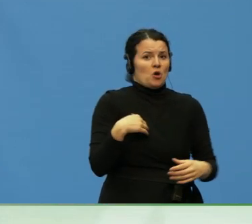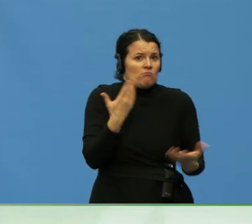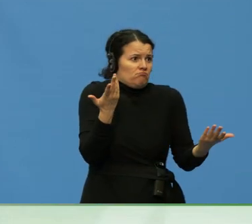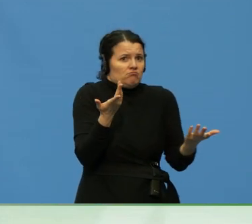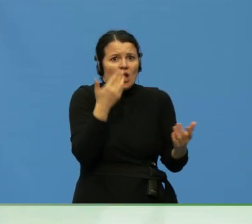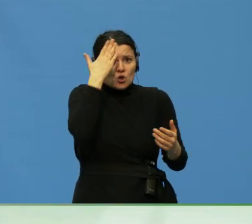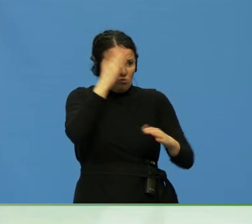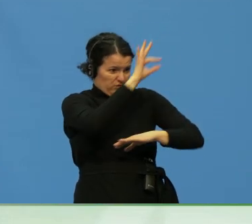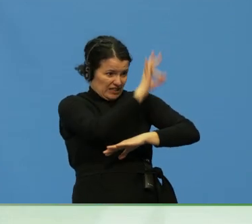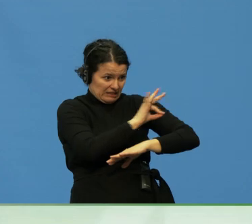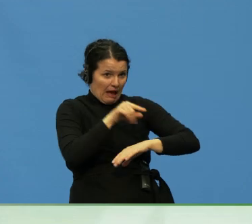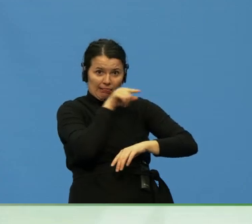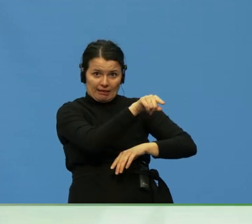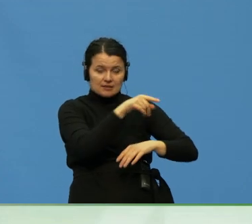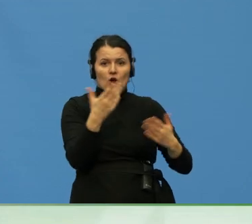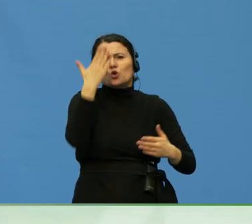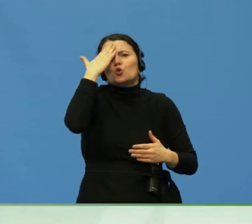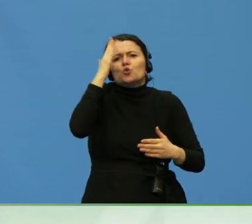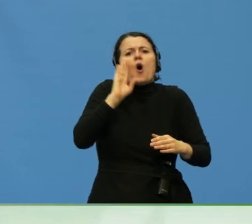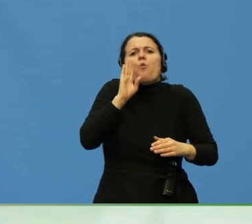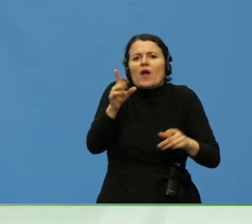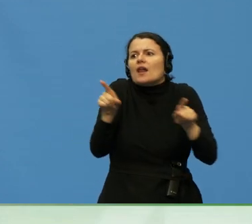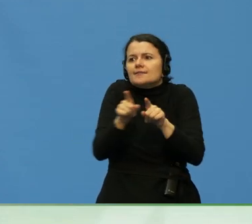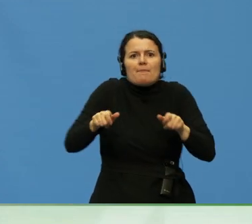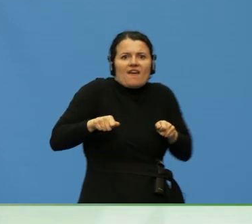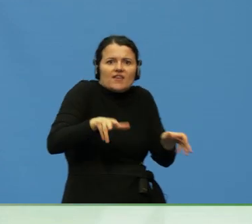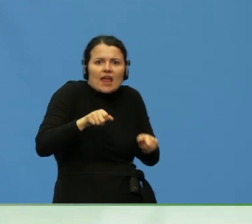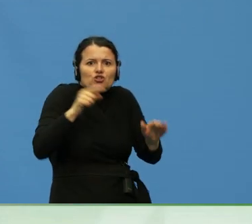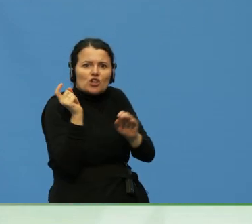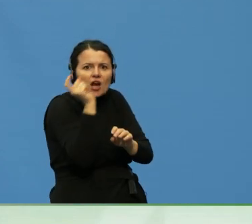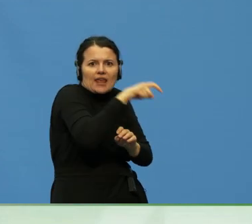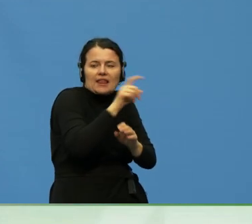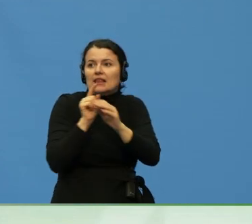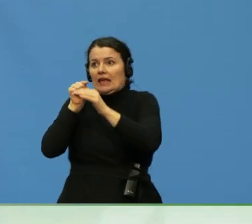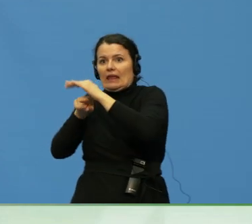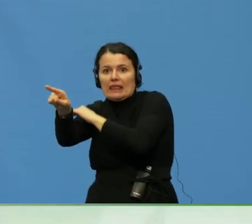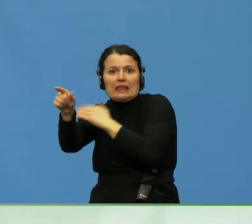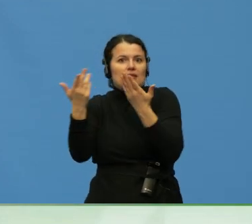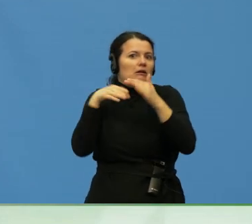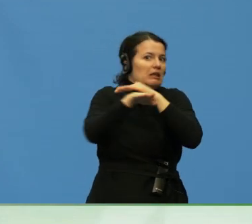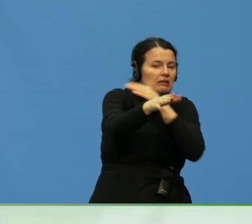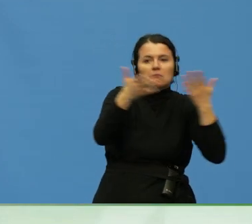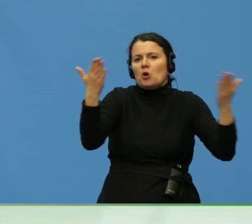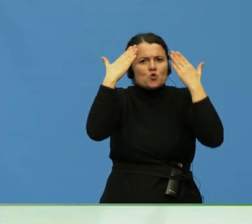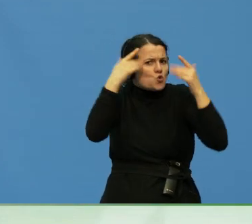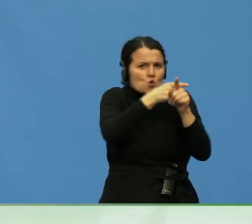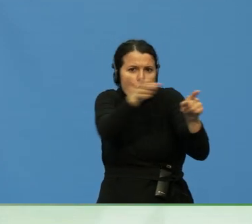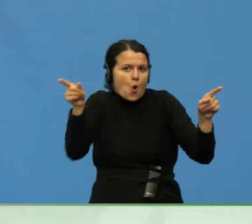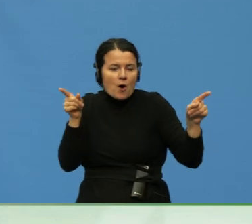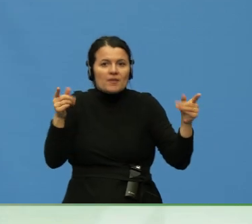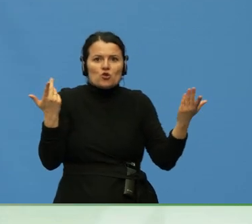autistic, some people who are wheelchair users, some people who have visual impairments, etc., etc. So it's what we call